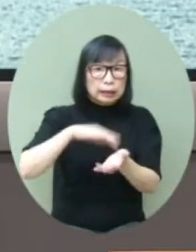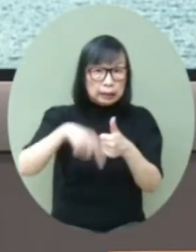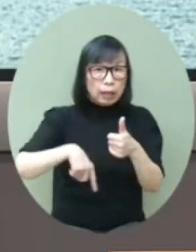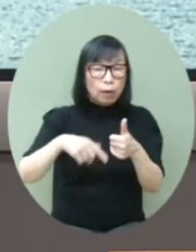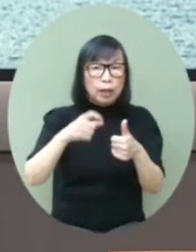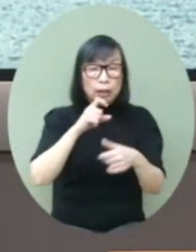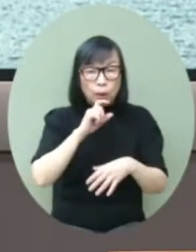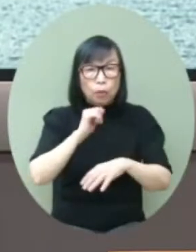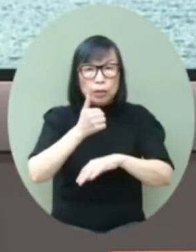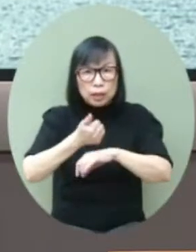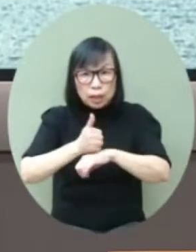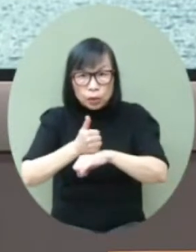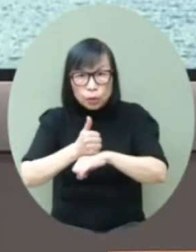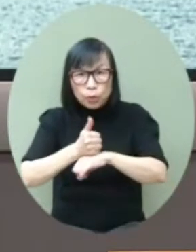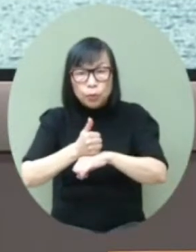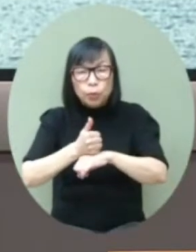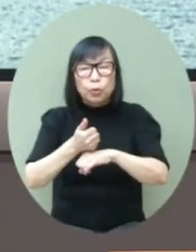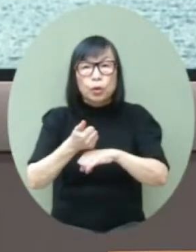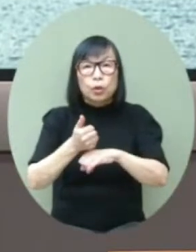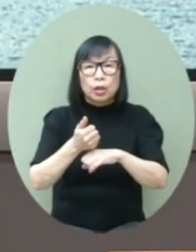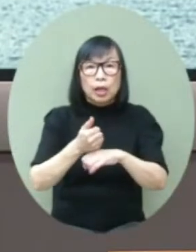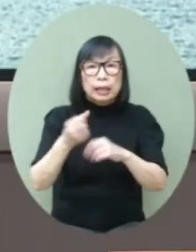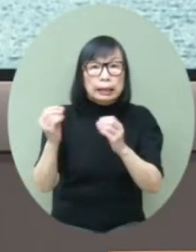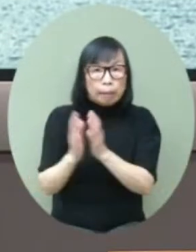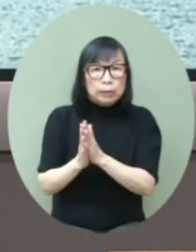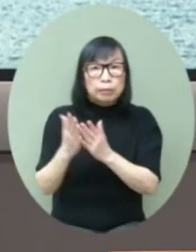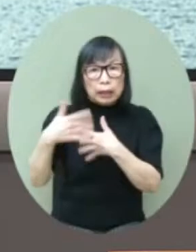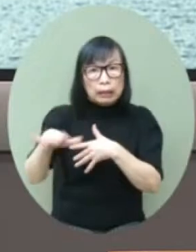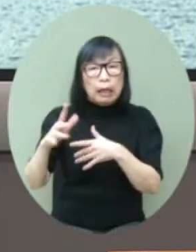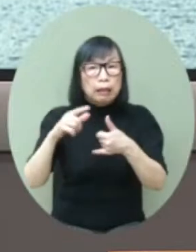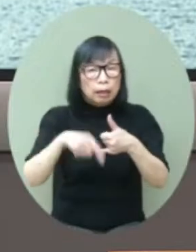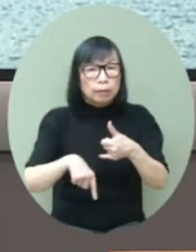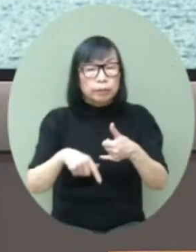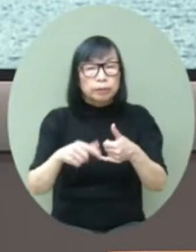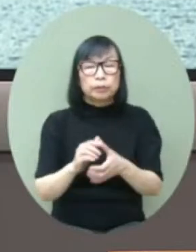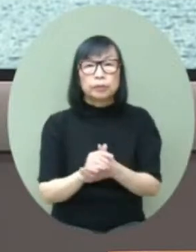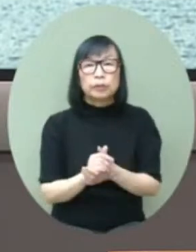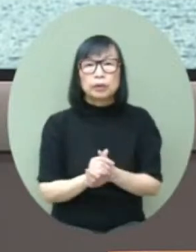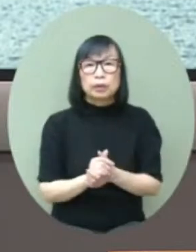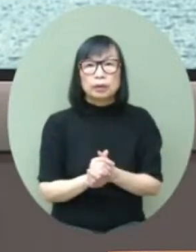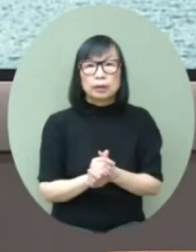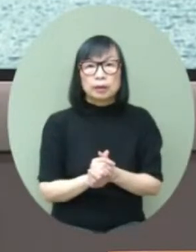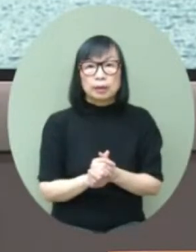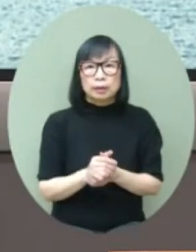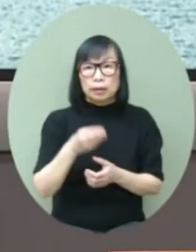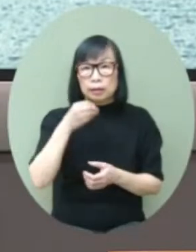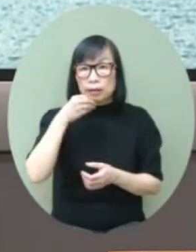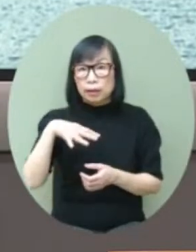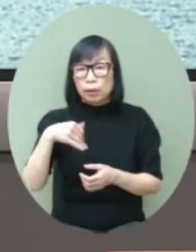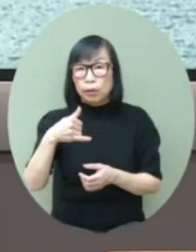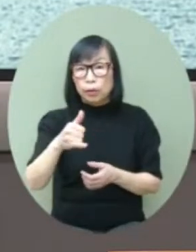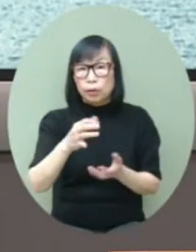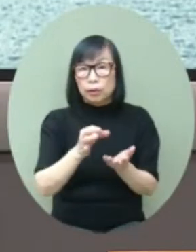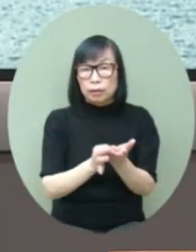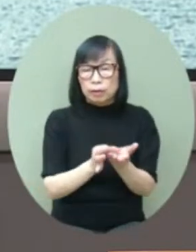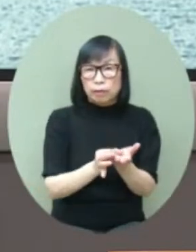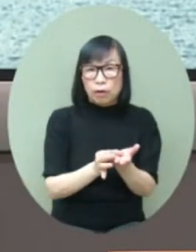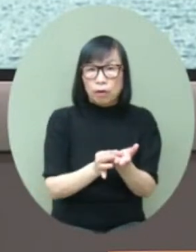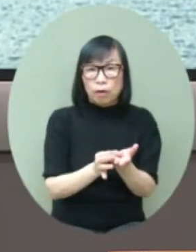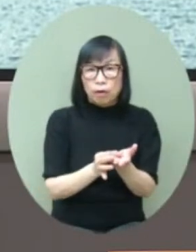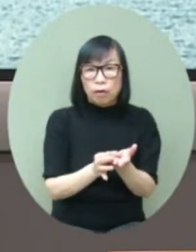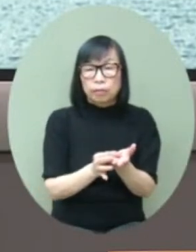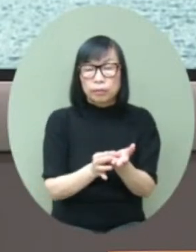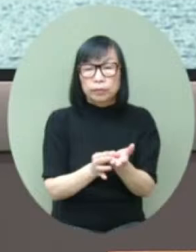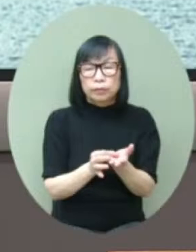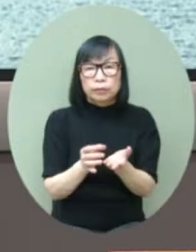after getting in touch with the positive patient, she was likely to infect other people, and for